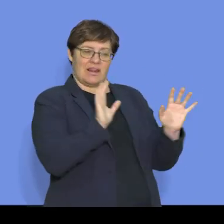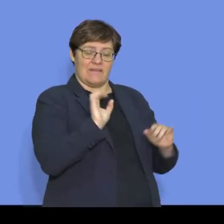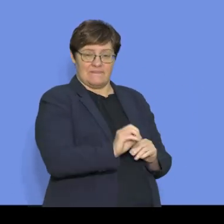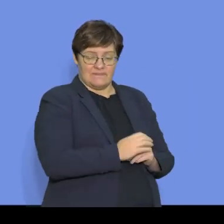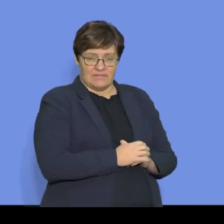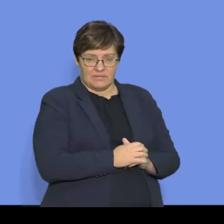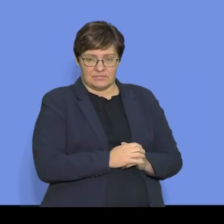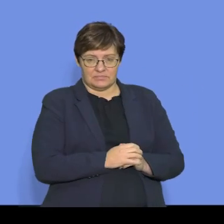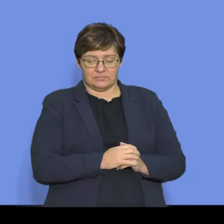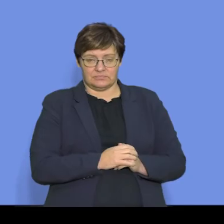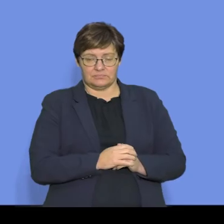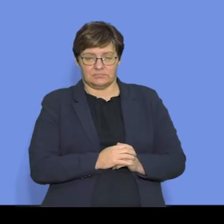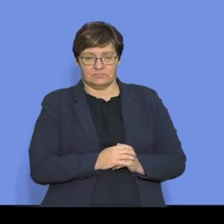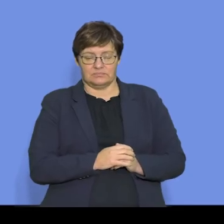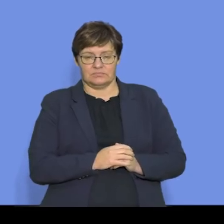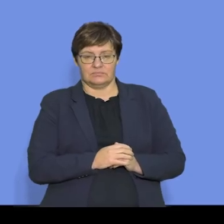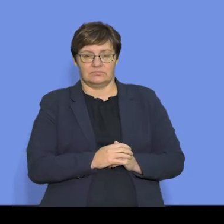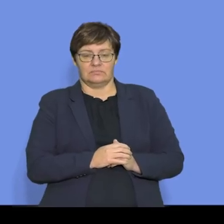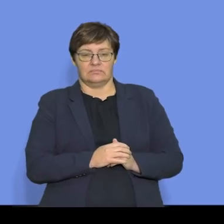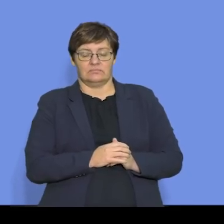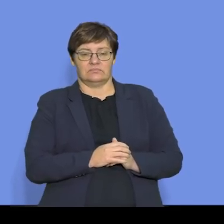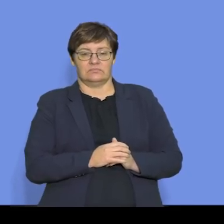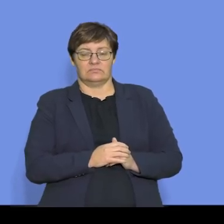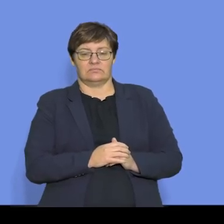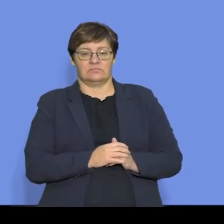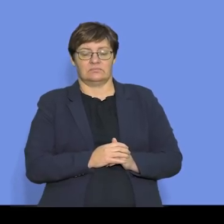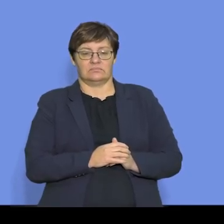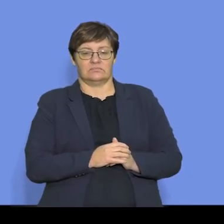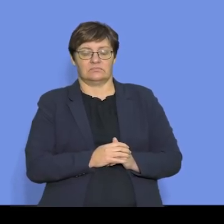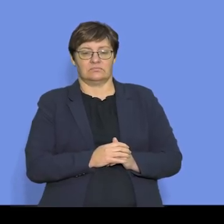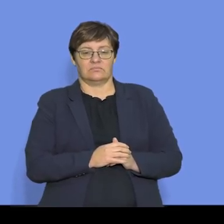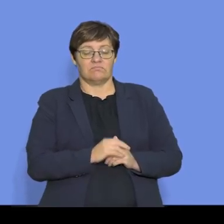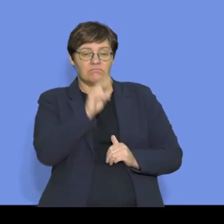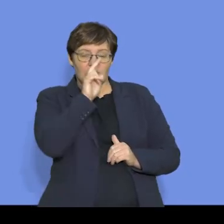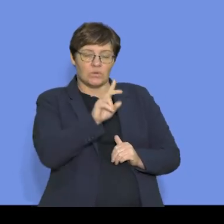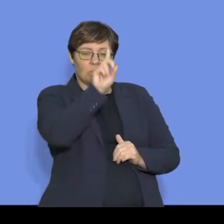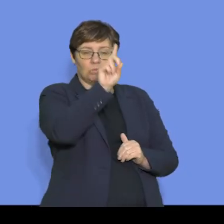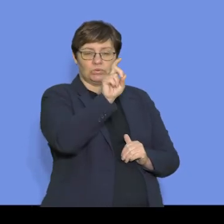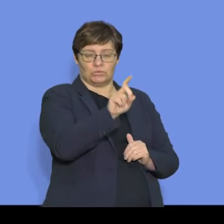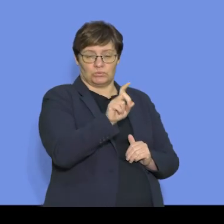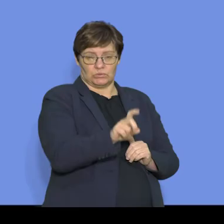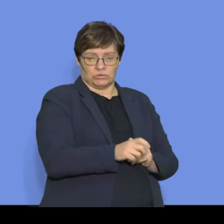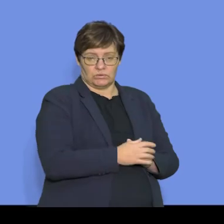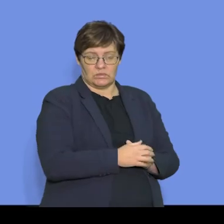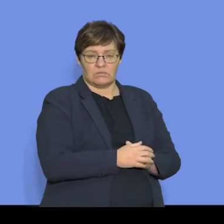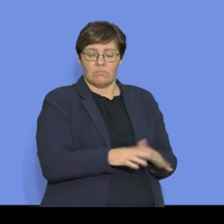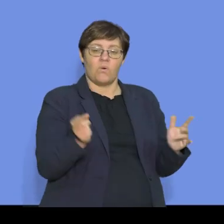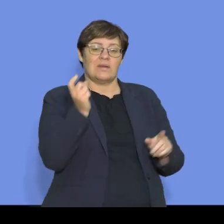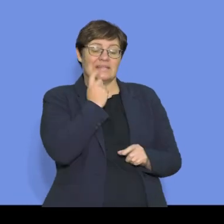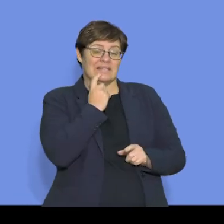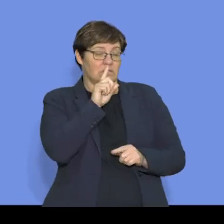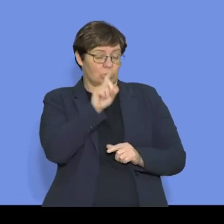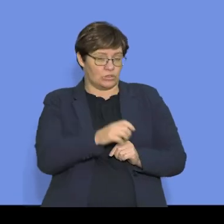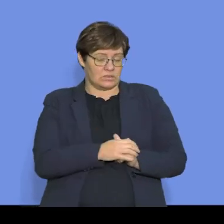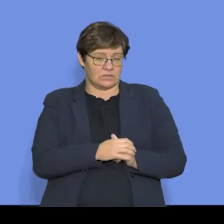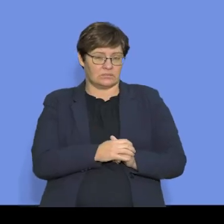more clearly what is actually going on. Now, let's look at the questions. Starting off with an